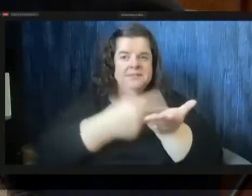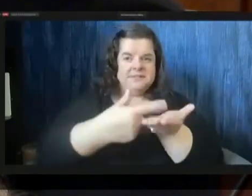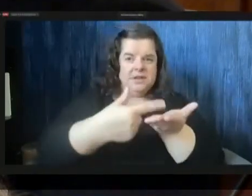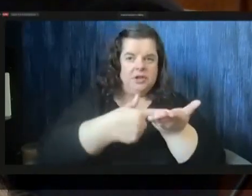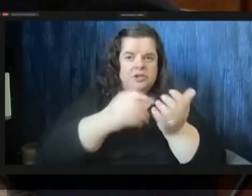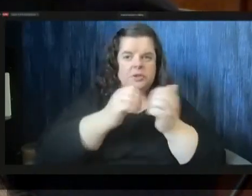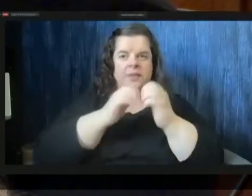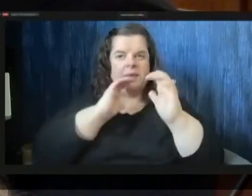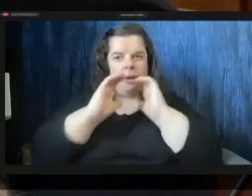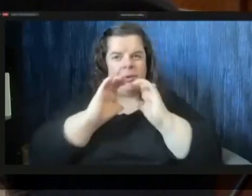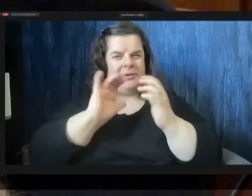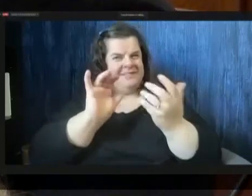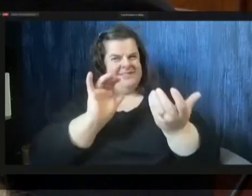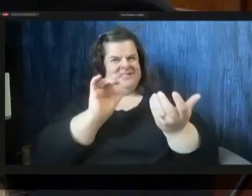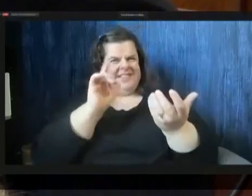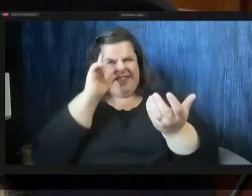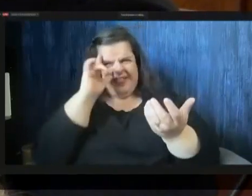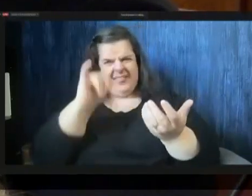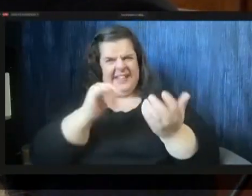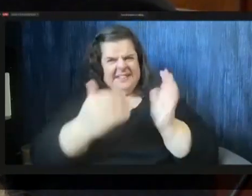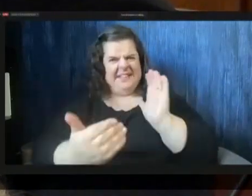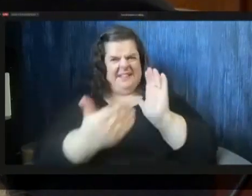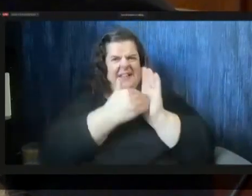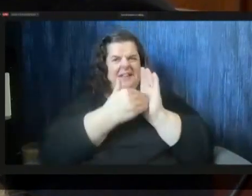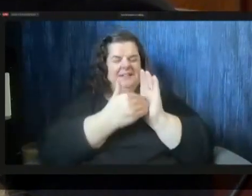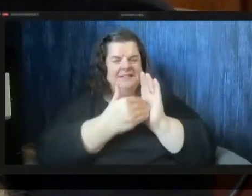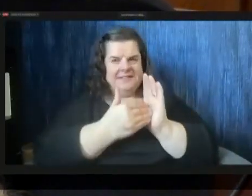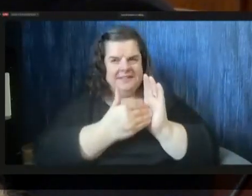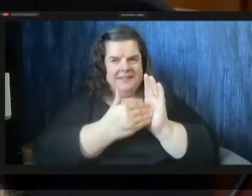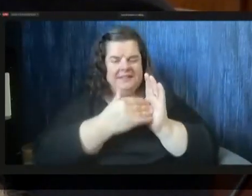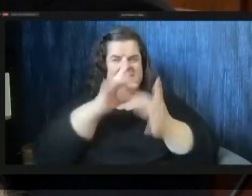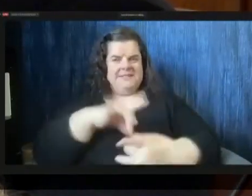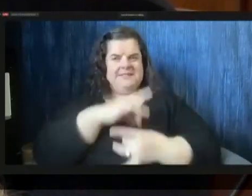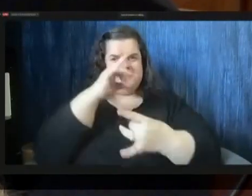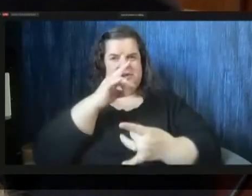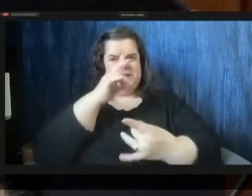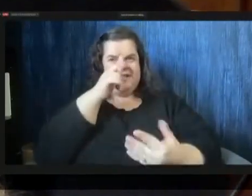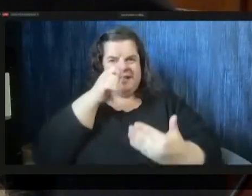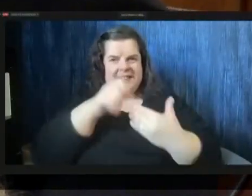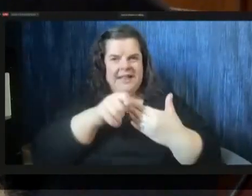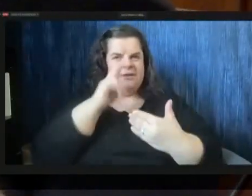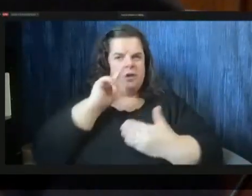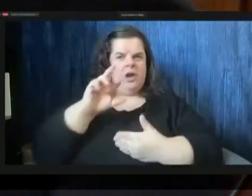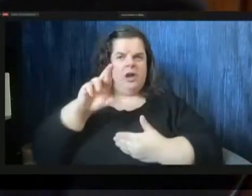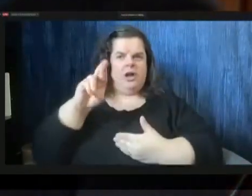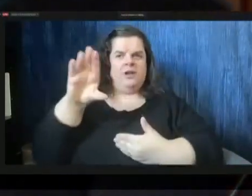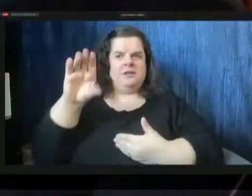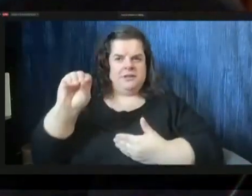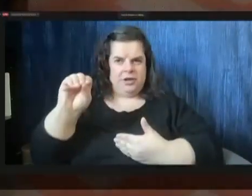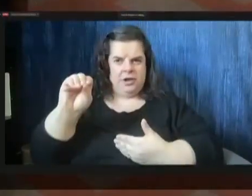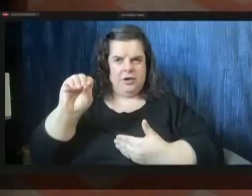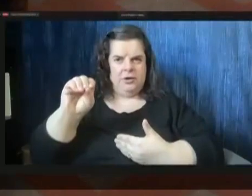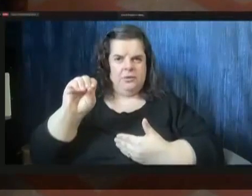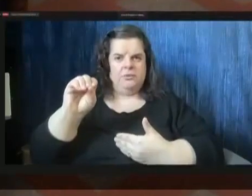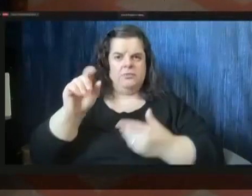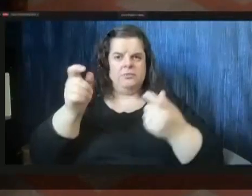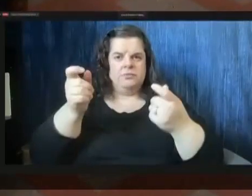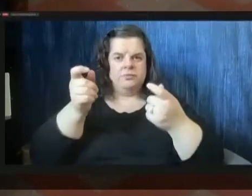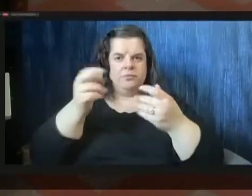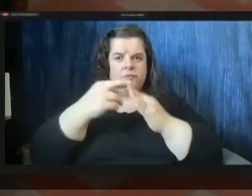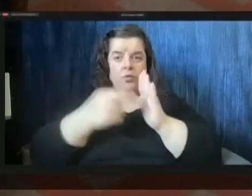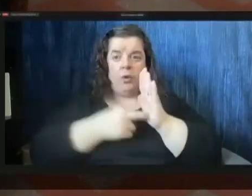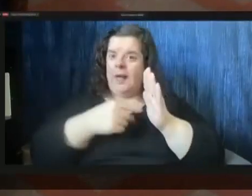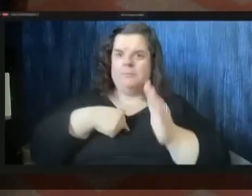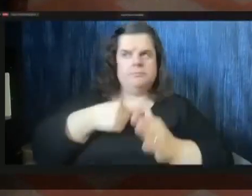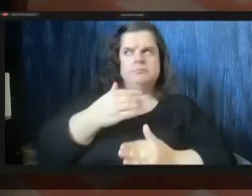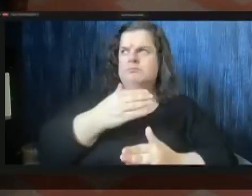in the face of the intent and spirit and the letter of the RCO ordinance. And I'll pause there. Thank you. Thank you. No, thank you. I'm so glad you came.